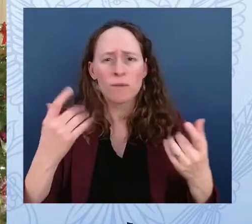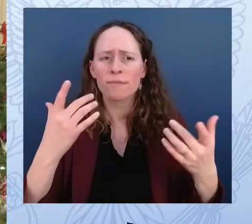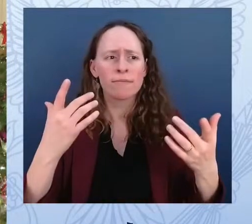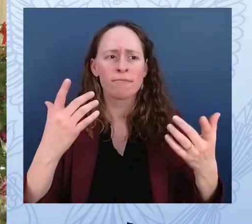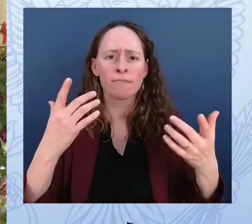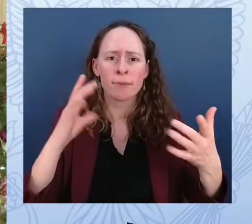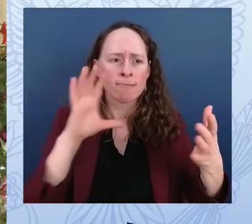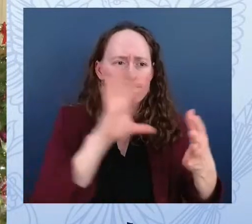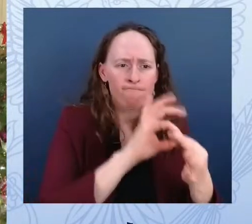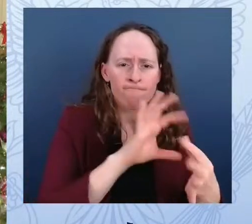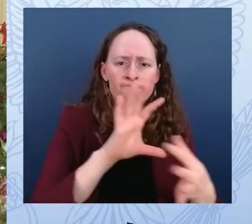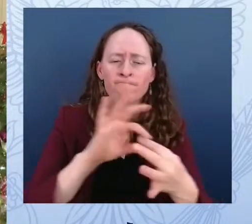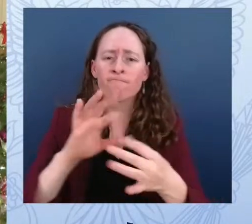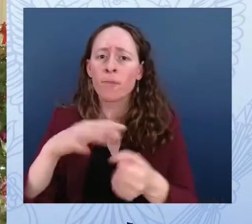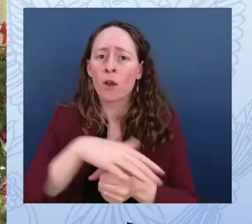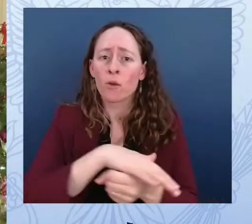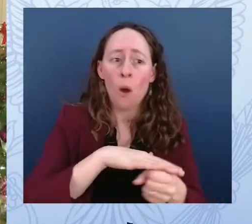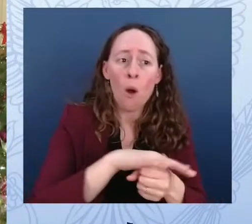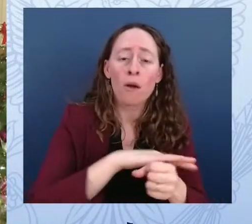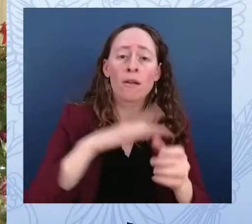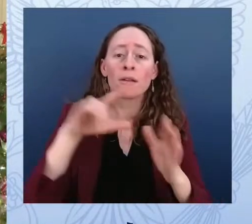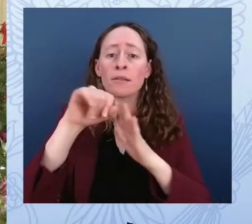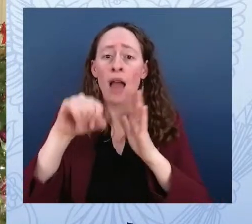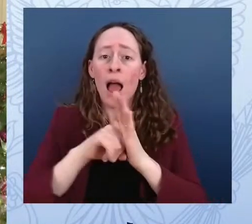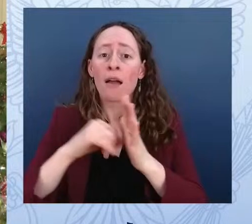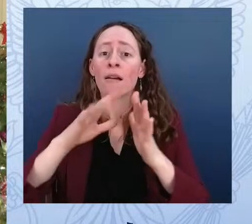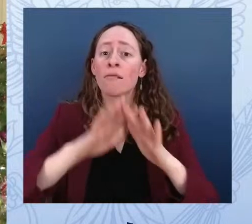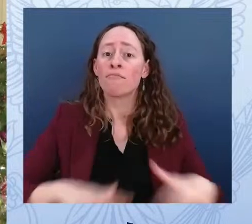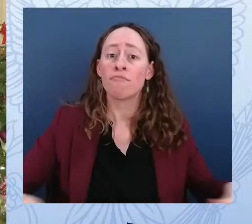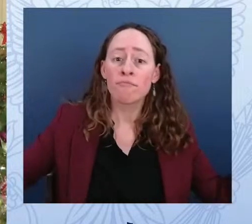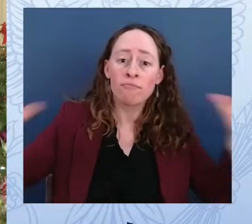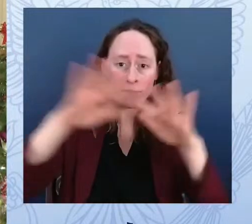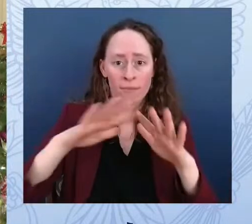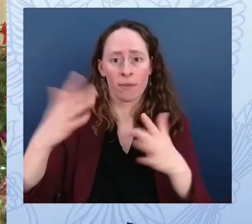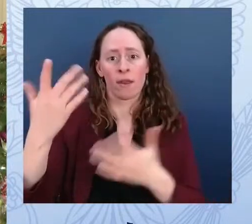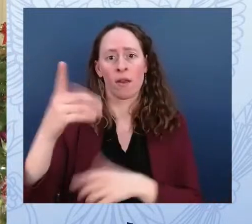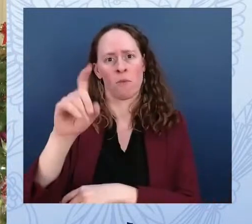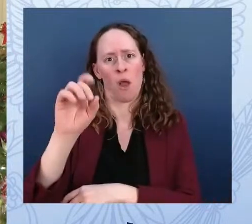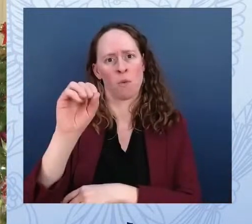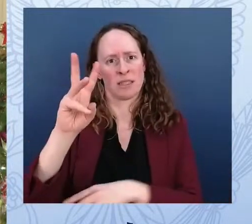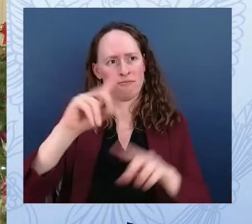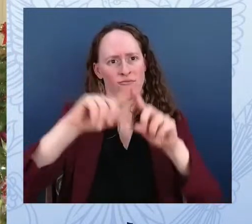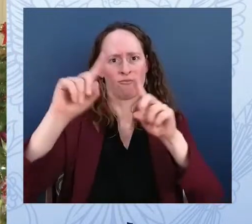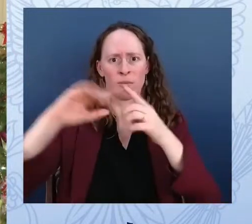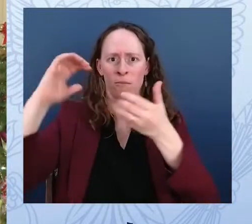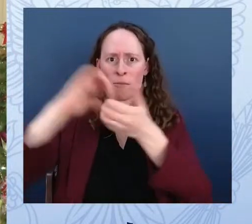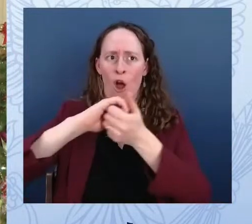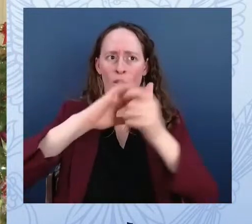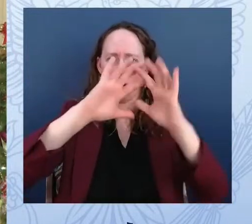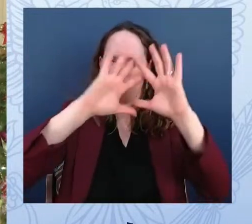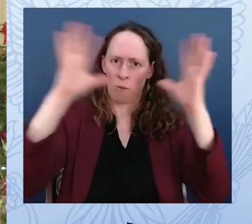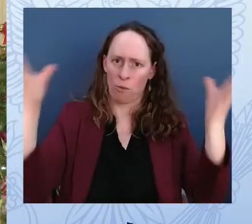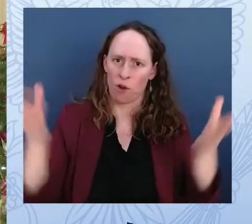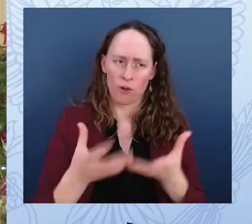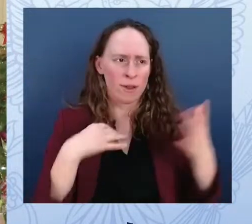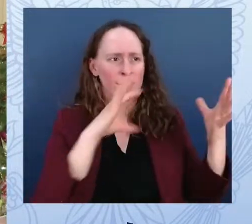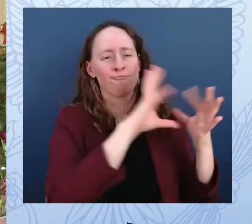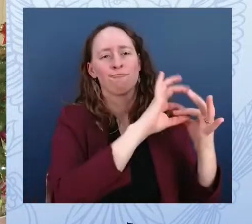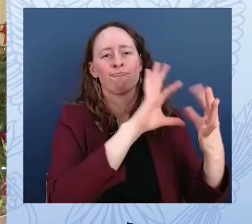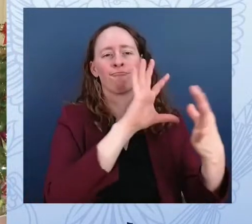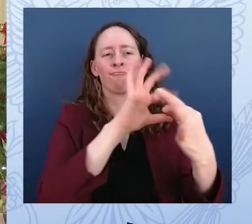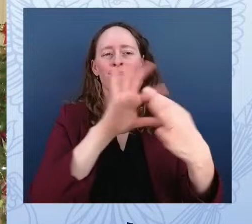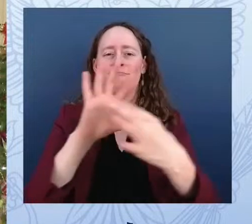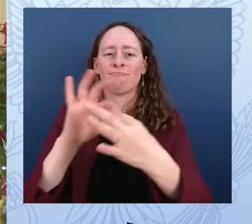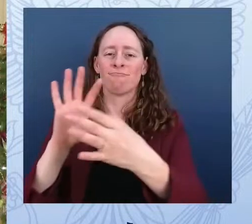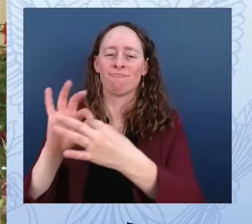also across 106 partnerships around the globe. But we know it can't be done without our people, and our